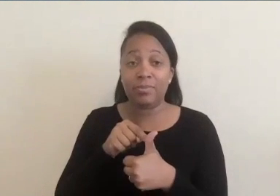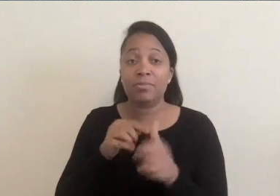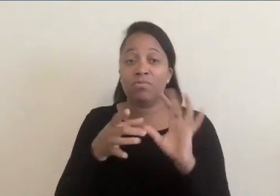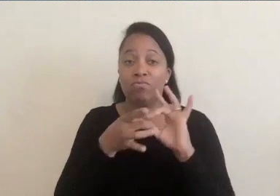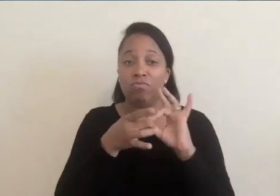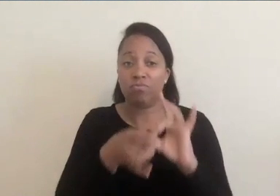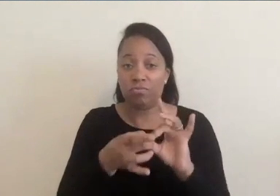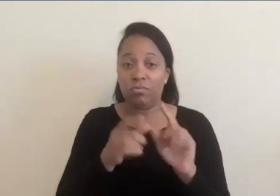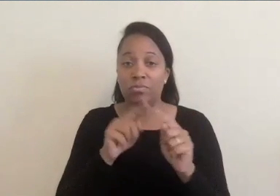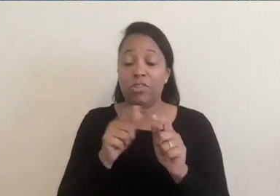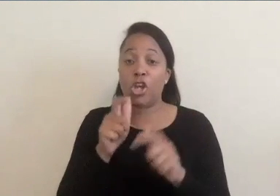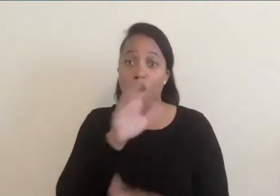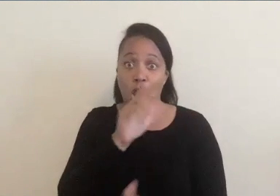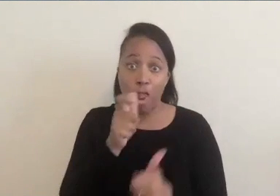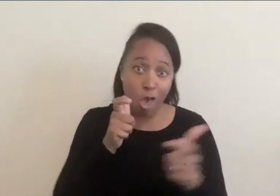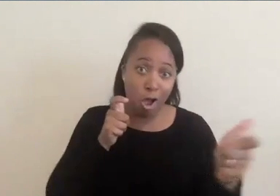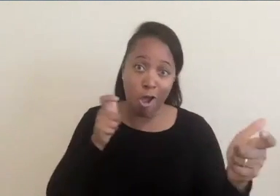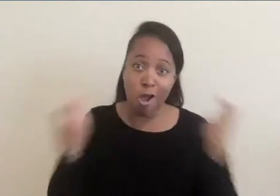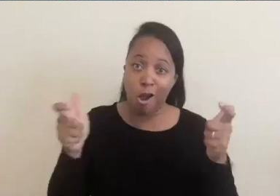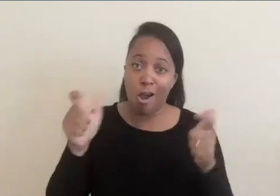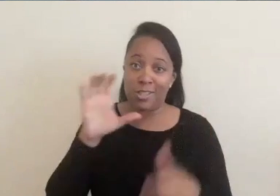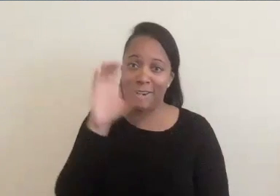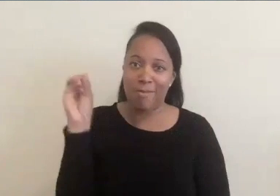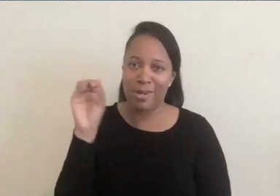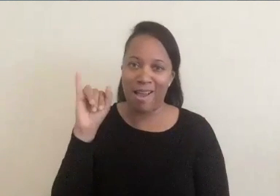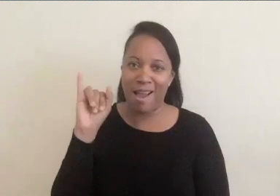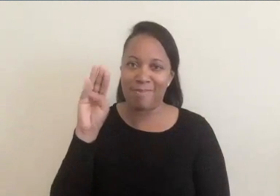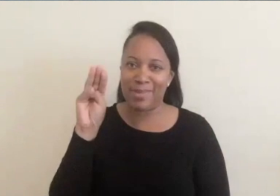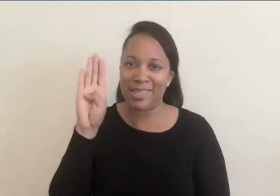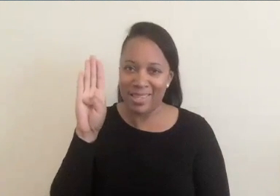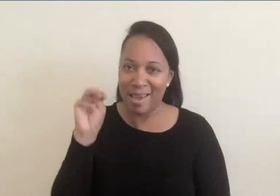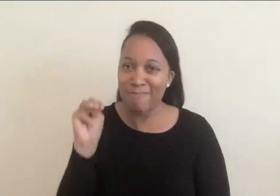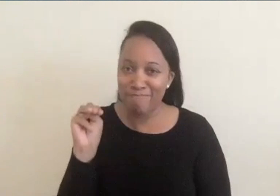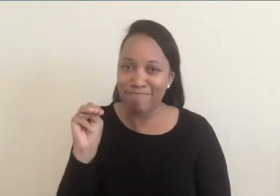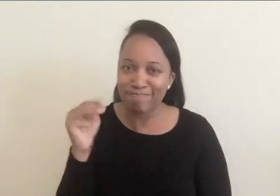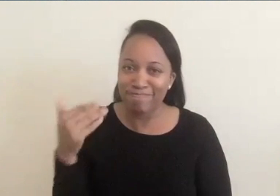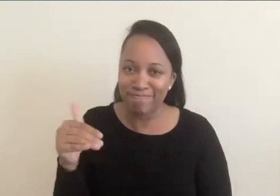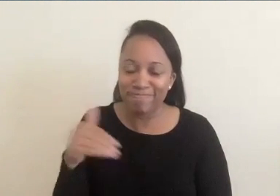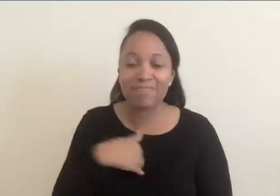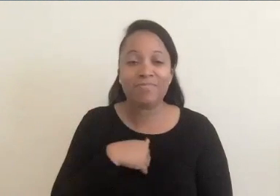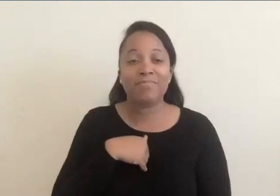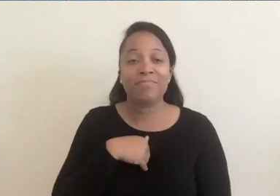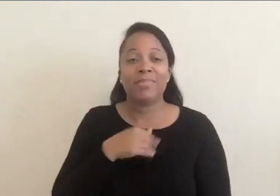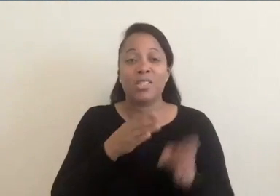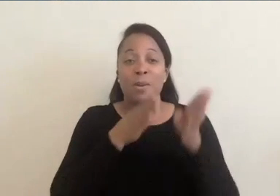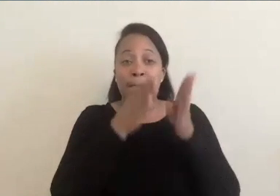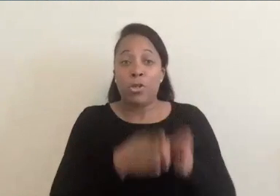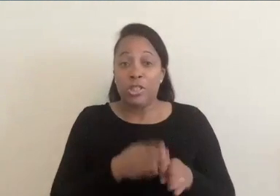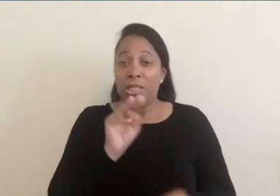obviously regarding a very large company, right? IBM. So